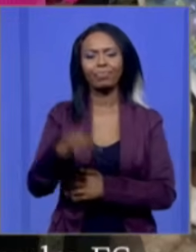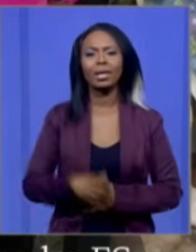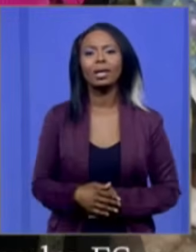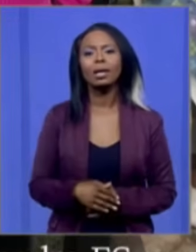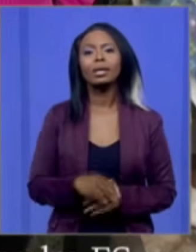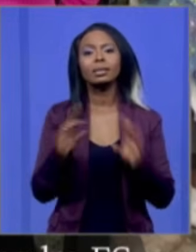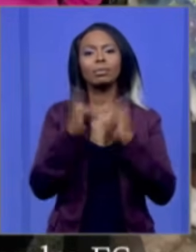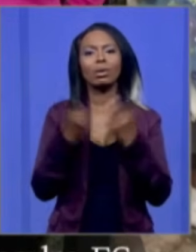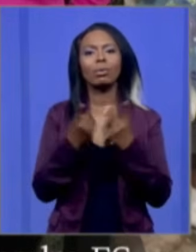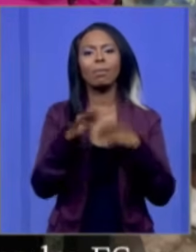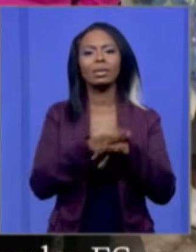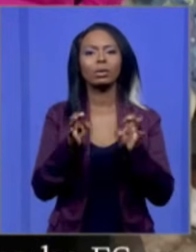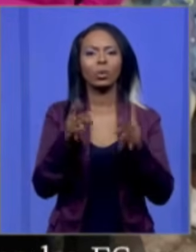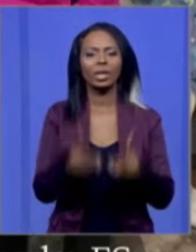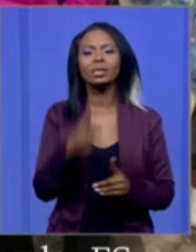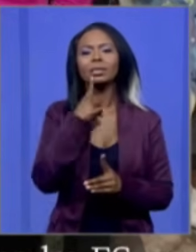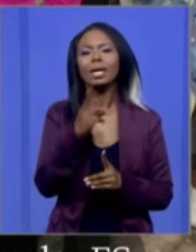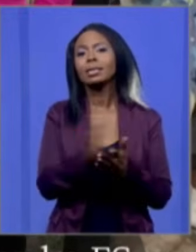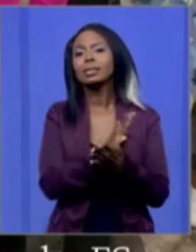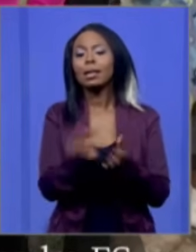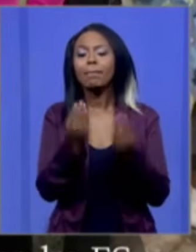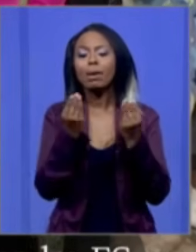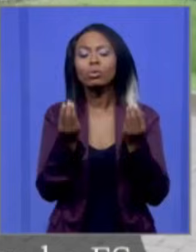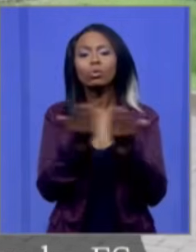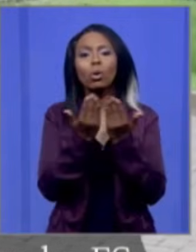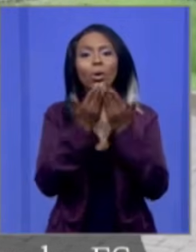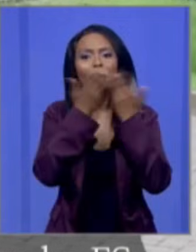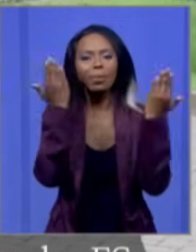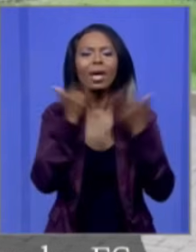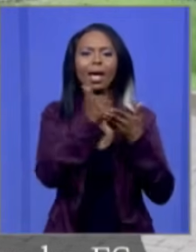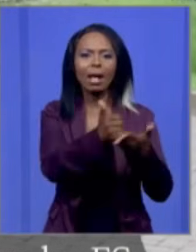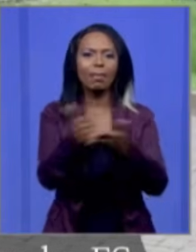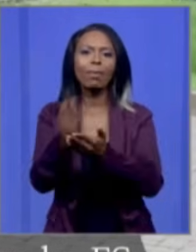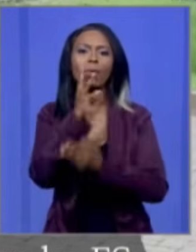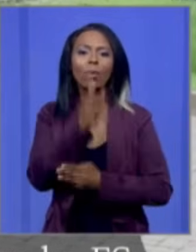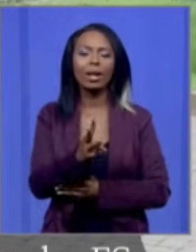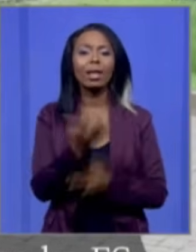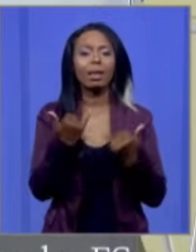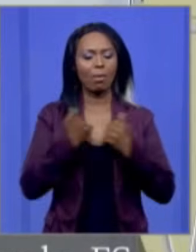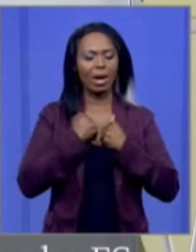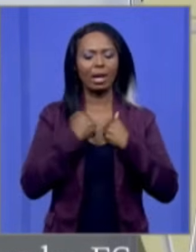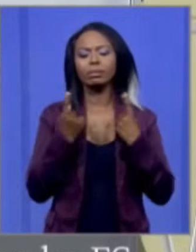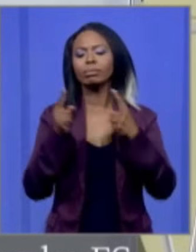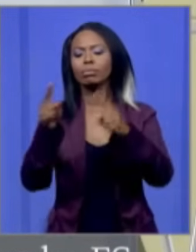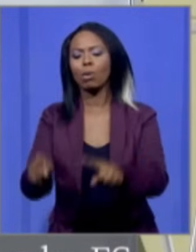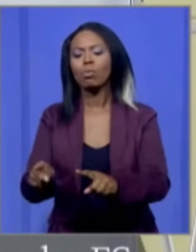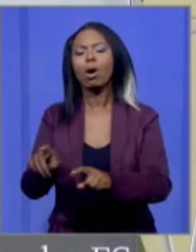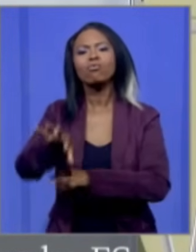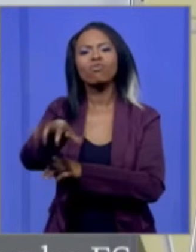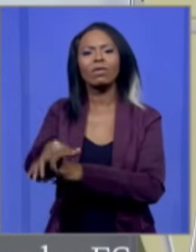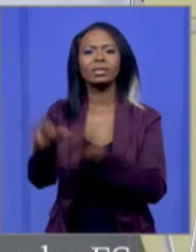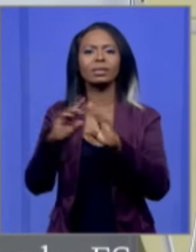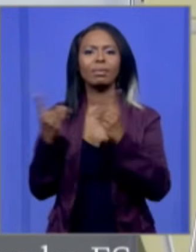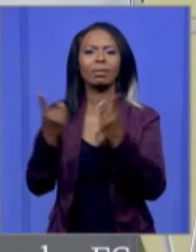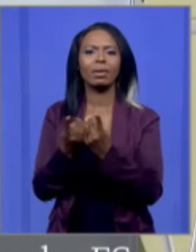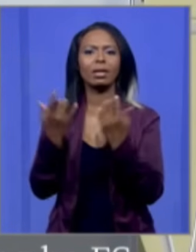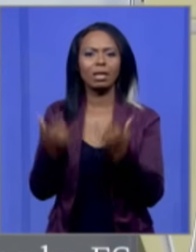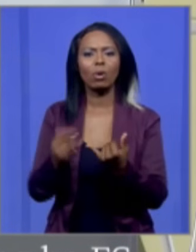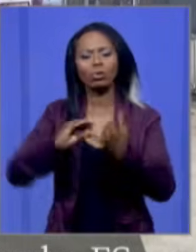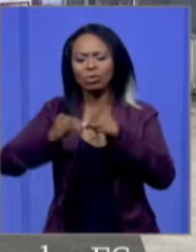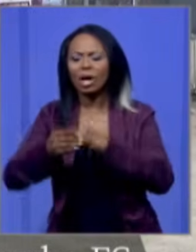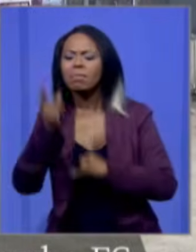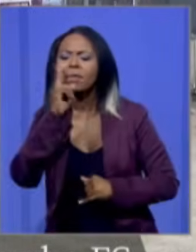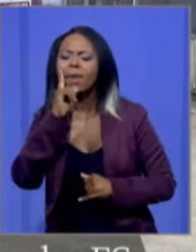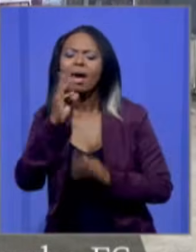tla thuswa. Batswadi ha jwale ba iswa dikantorong tsa lefapha tsa province hore ba fumane lenane la dikolo